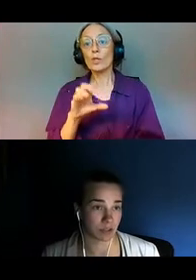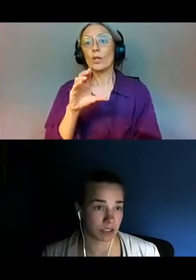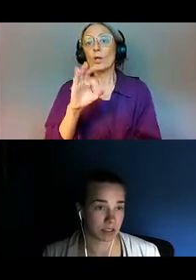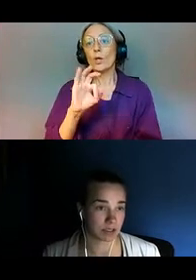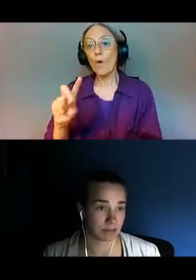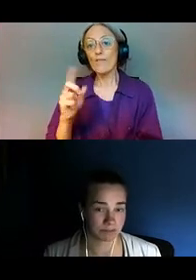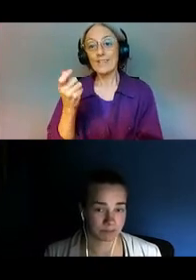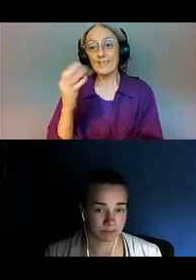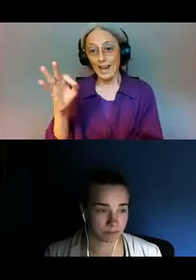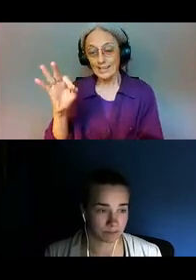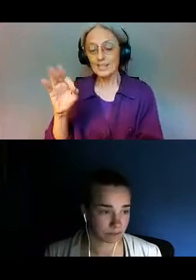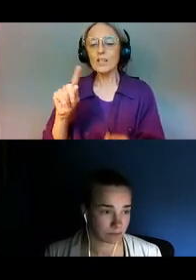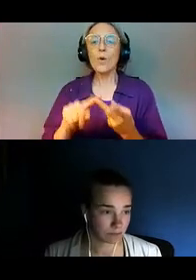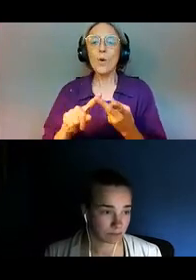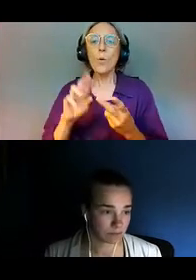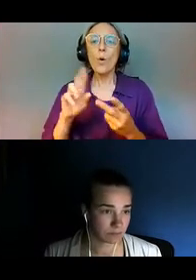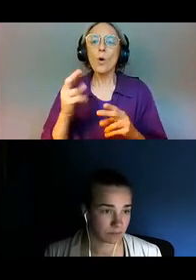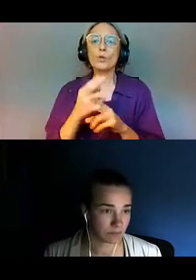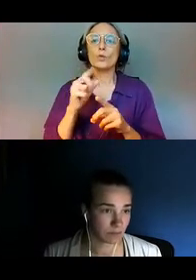your descriptions.